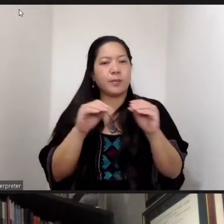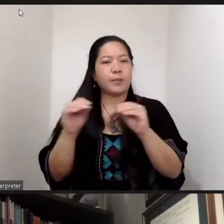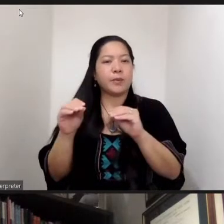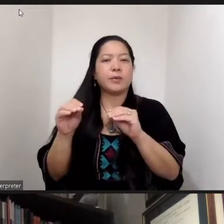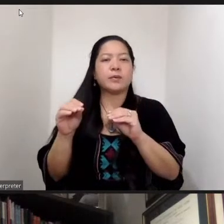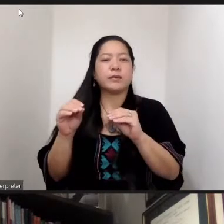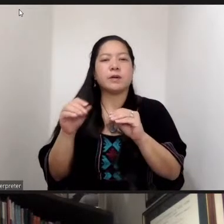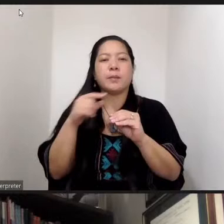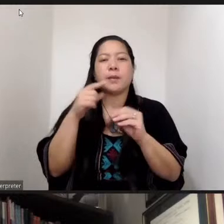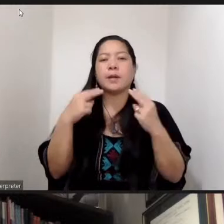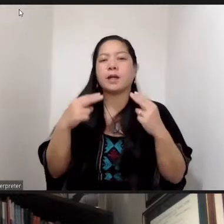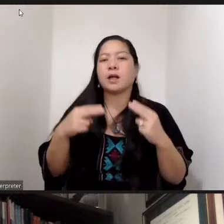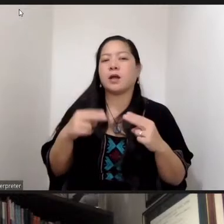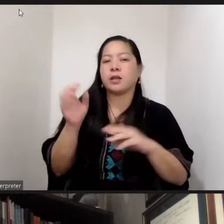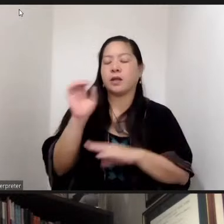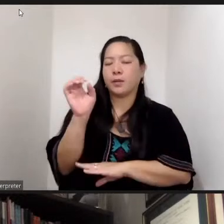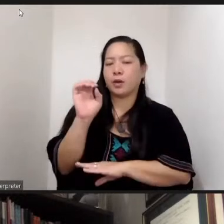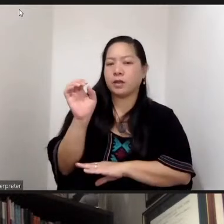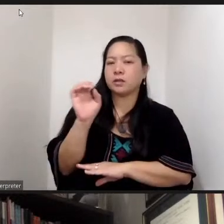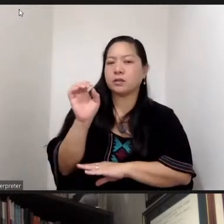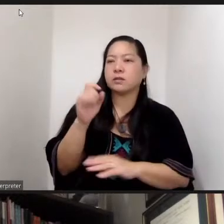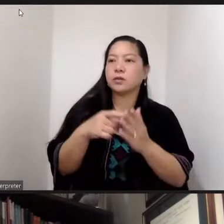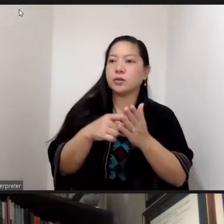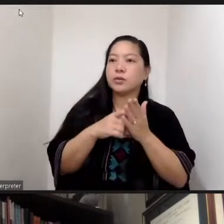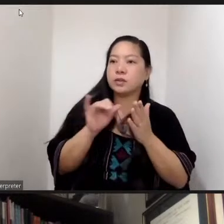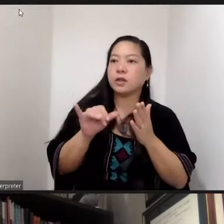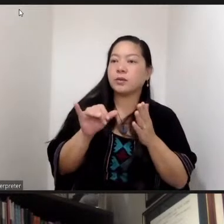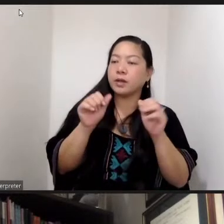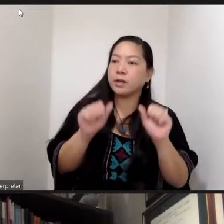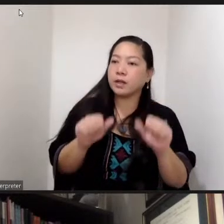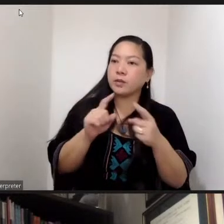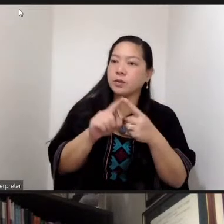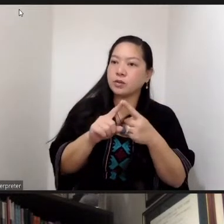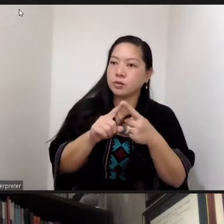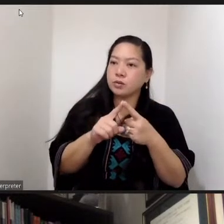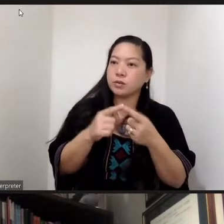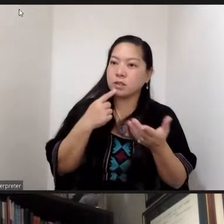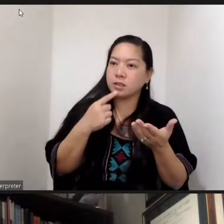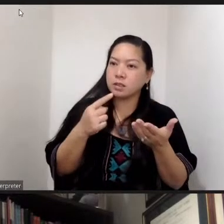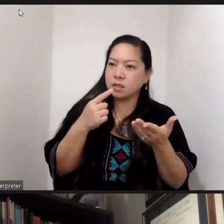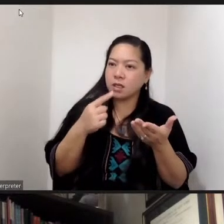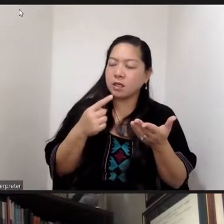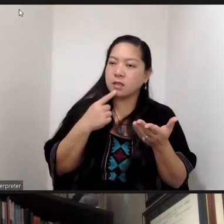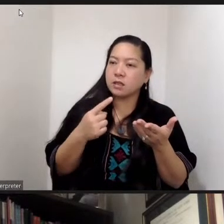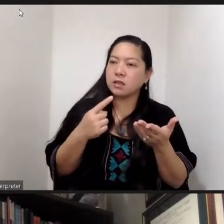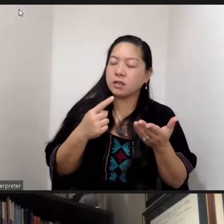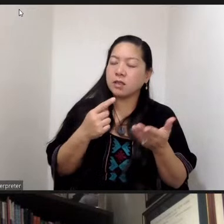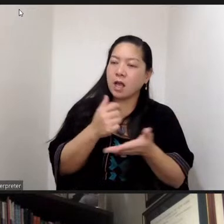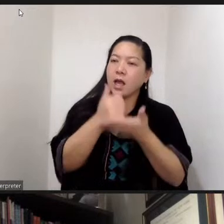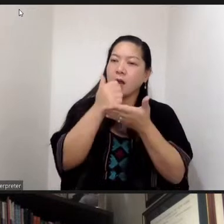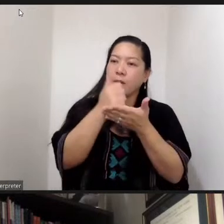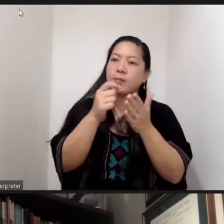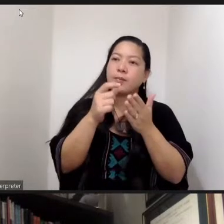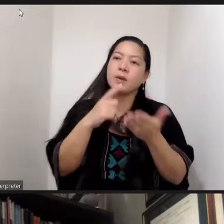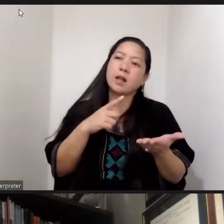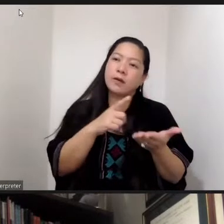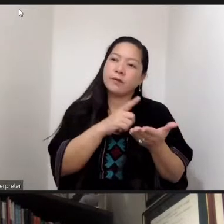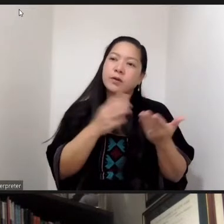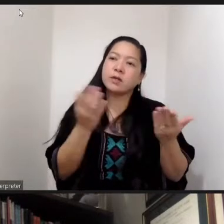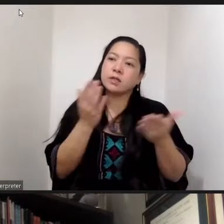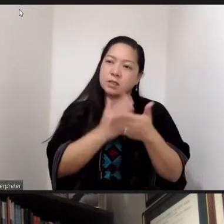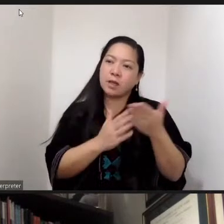it notes that they were able to put you mentioned an off-ramp into law with the help of the legislature. I guess, what are some of those policy